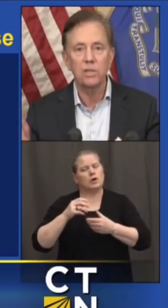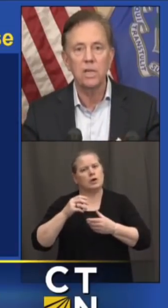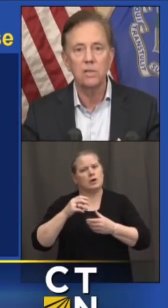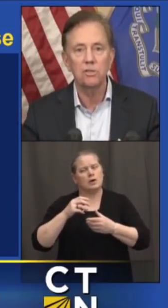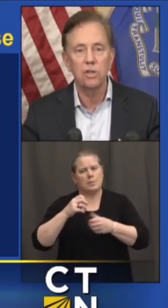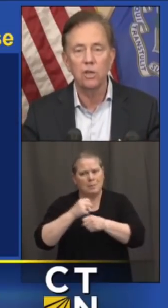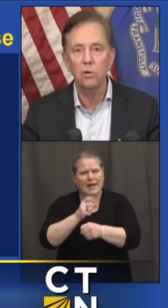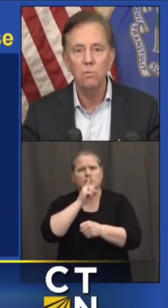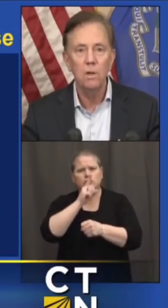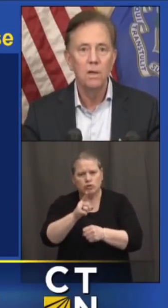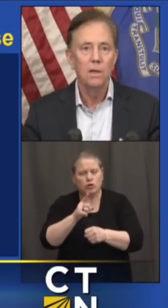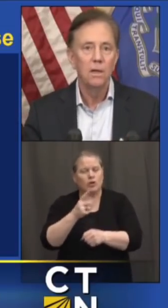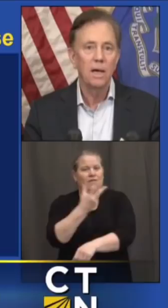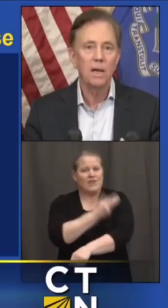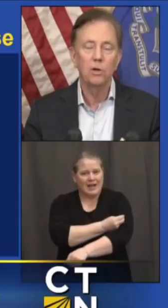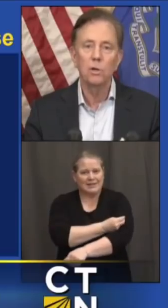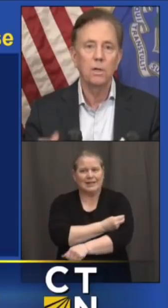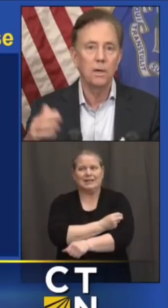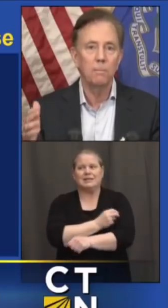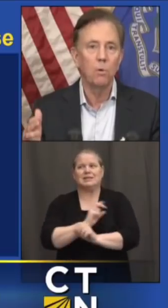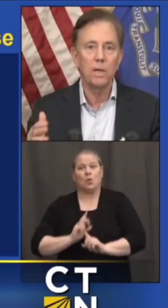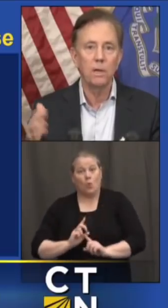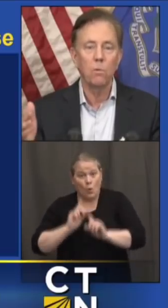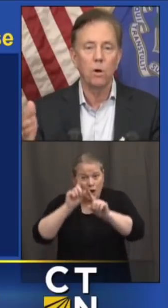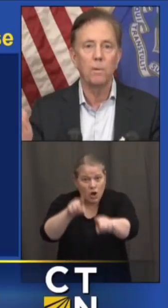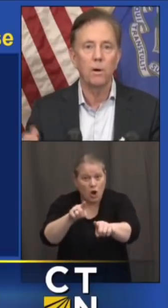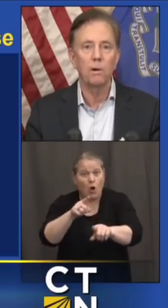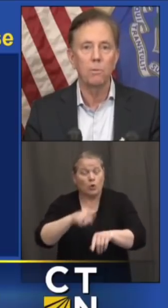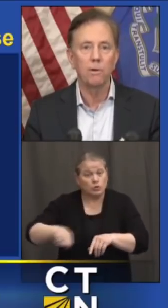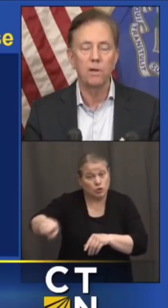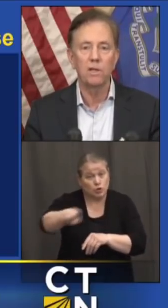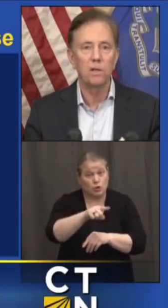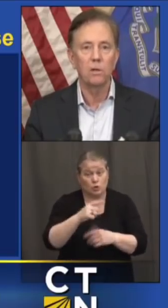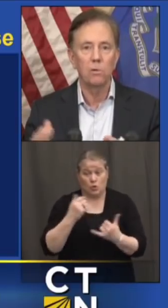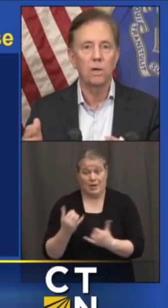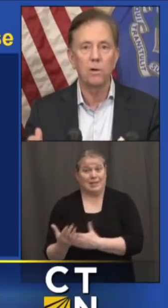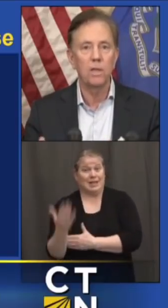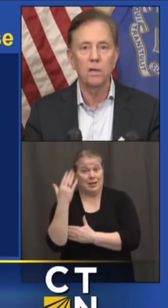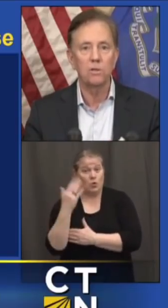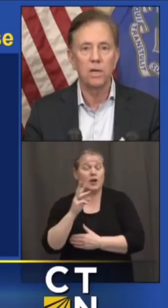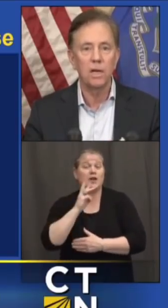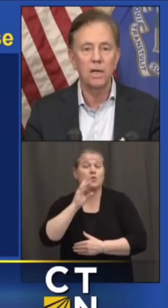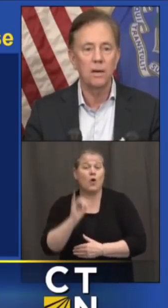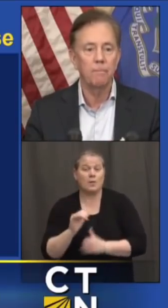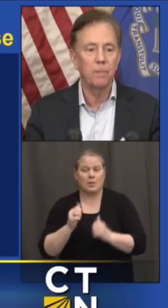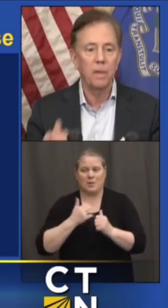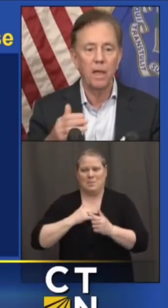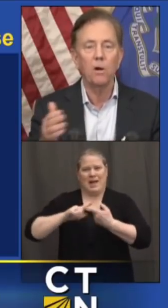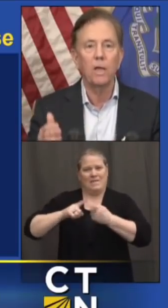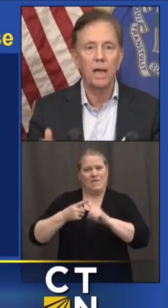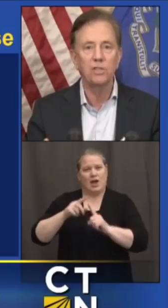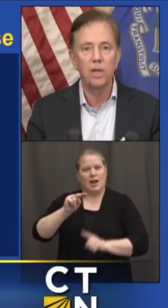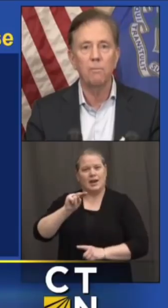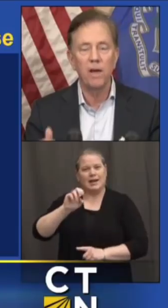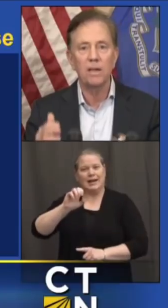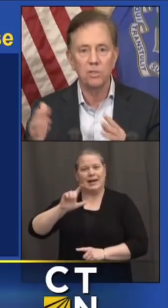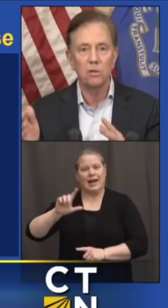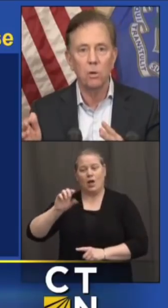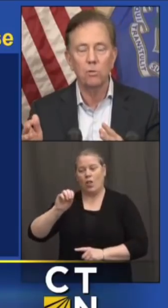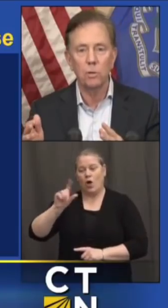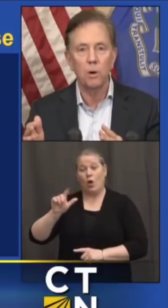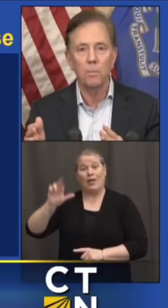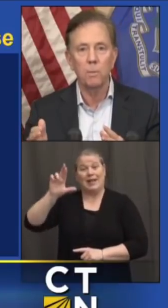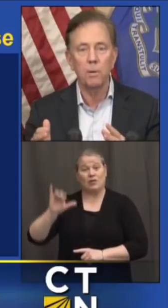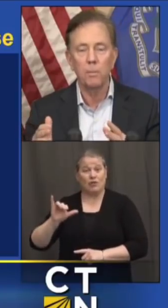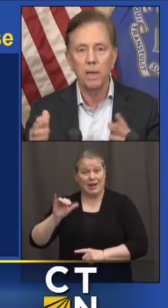the vaccines to you. I had a good morning in Waterbury with my friend Neil O'Leary the other day. They are catching up fast.